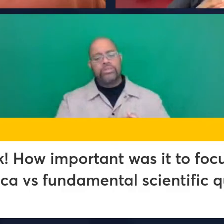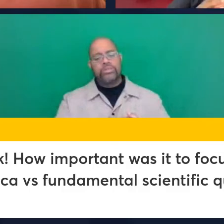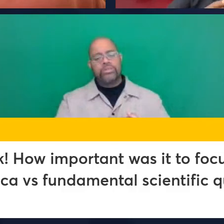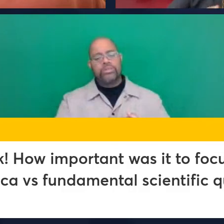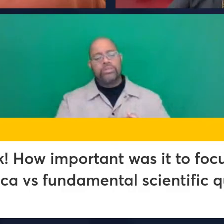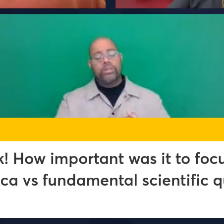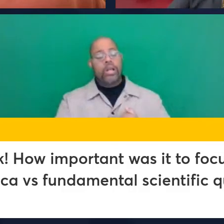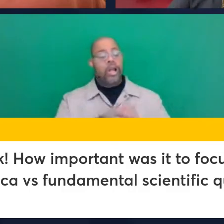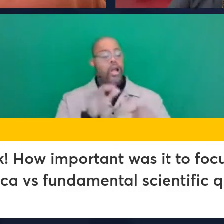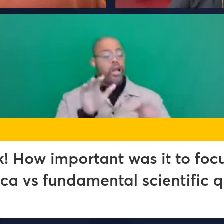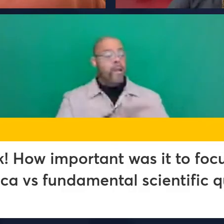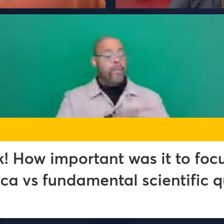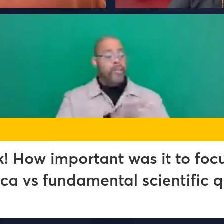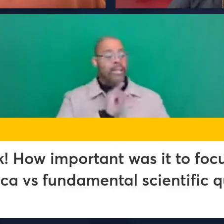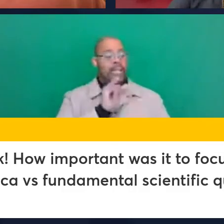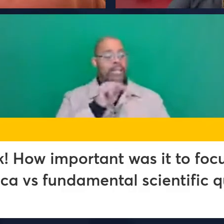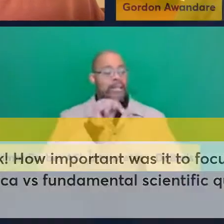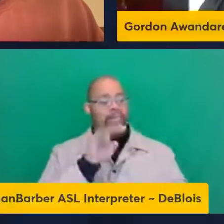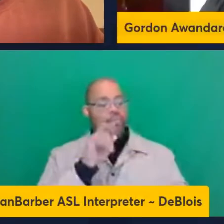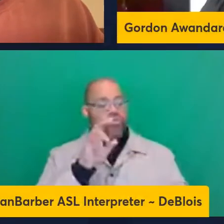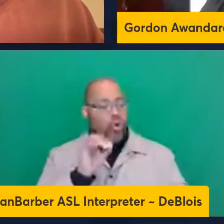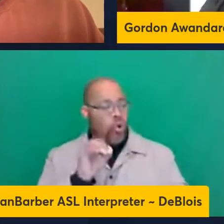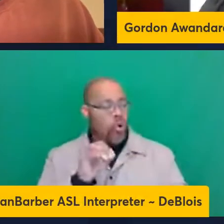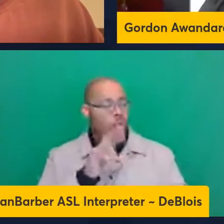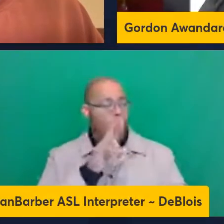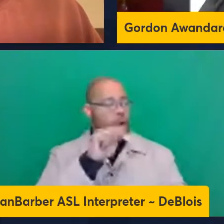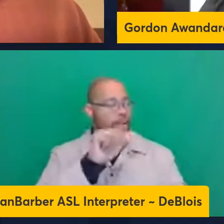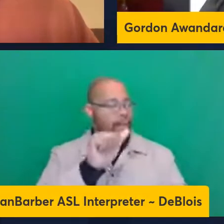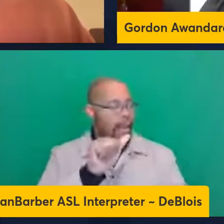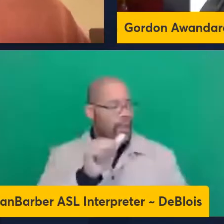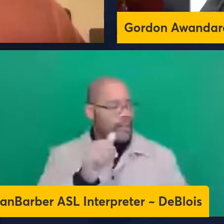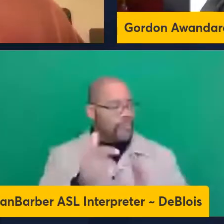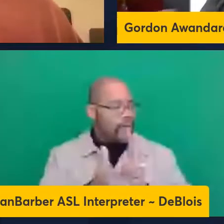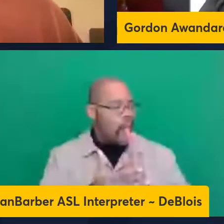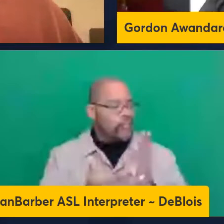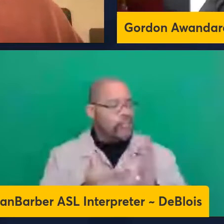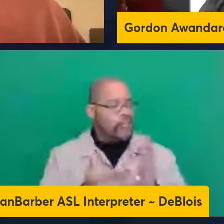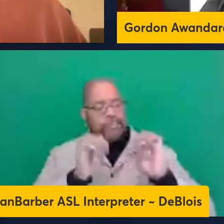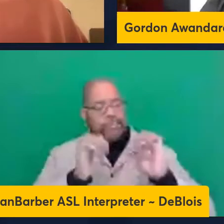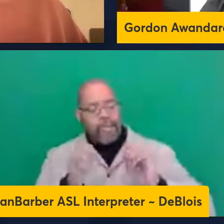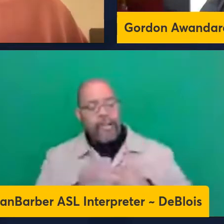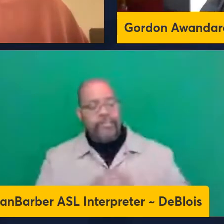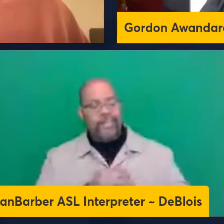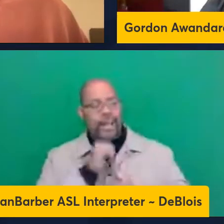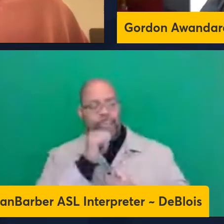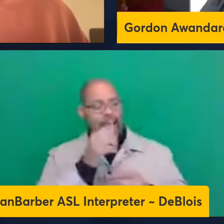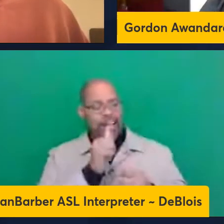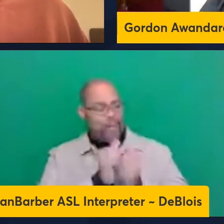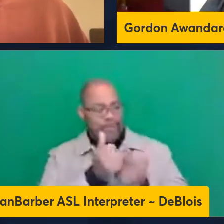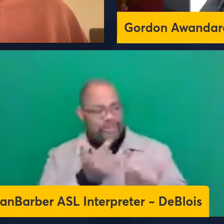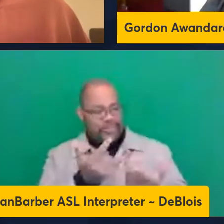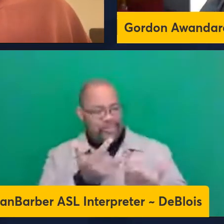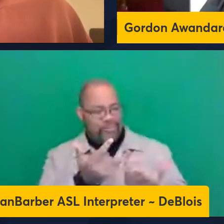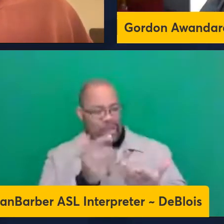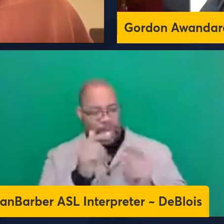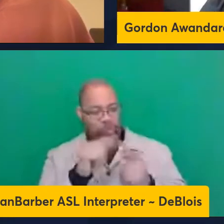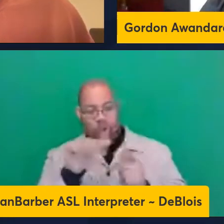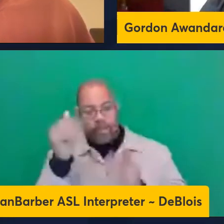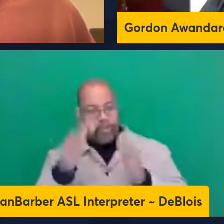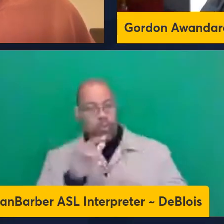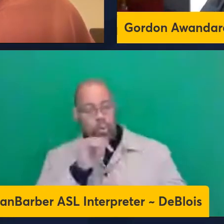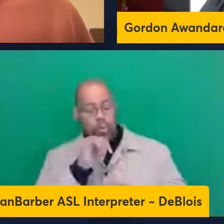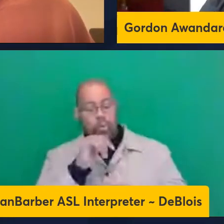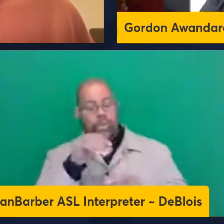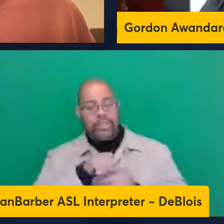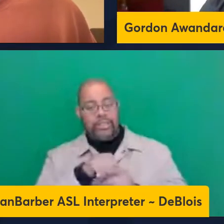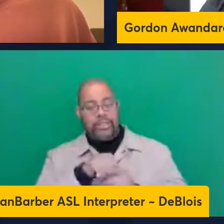completely in vitro RNA technology experiments, I'm not going to be competitive compared to somebody who is in